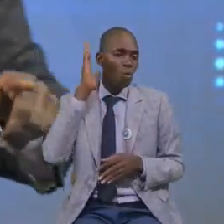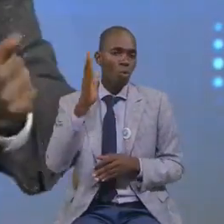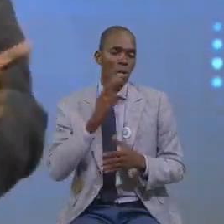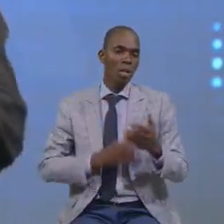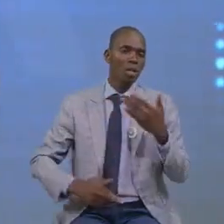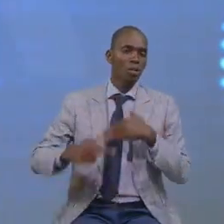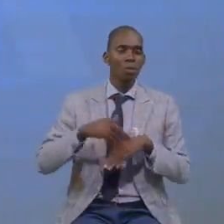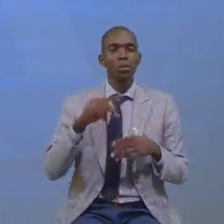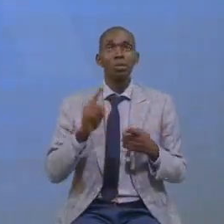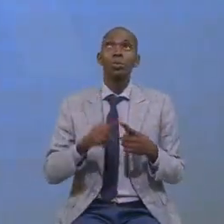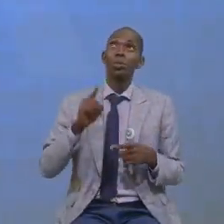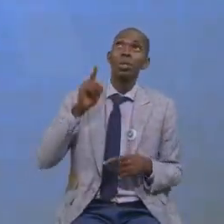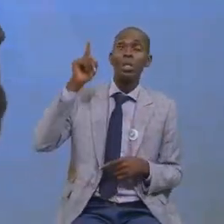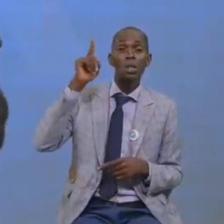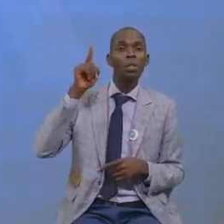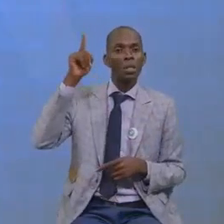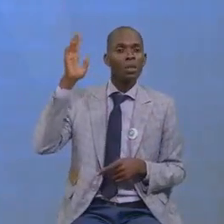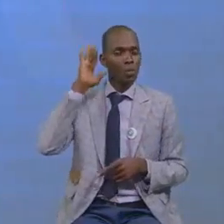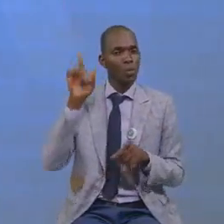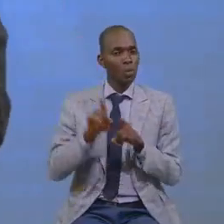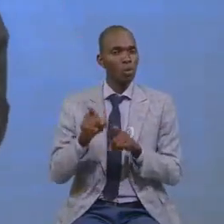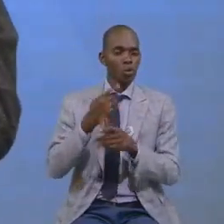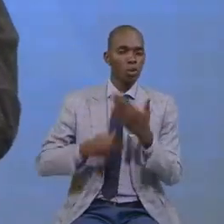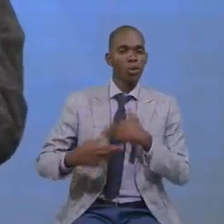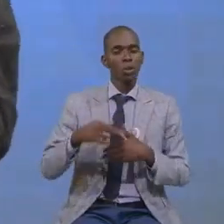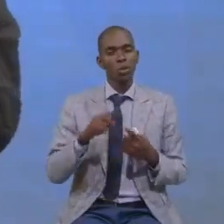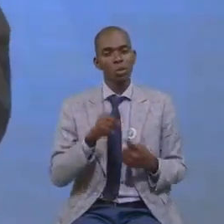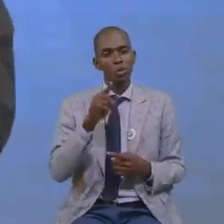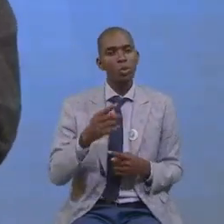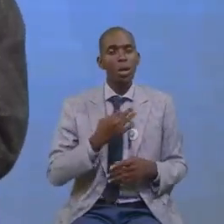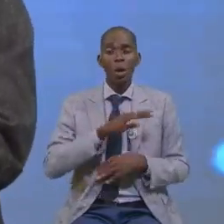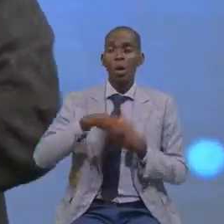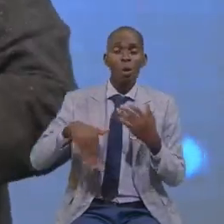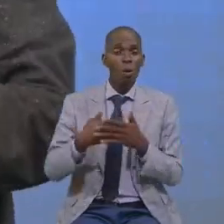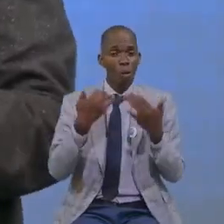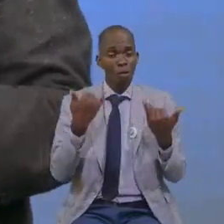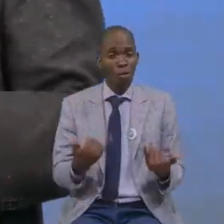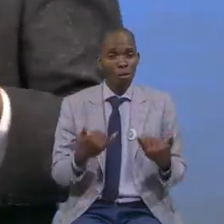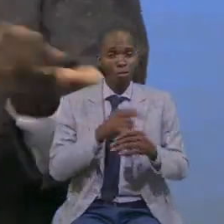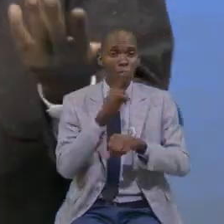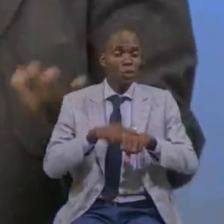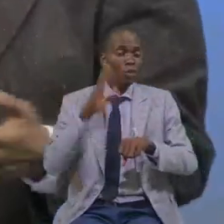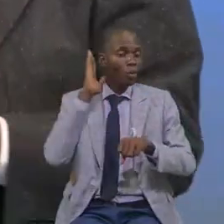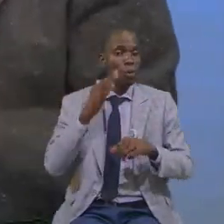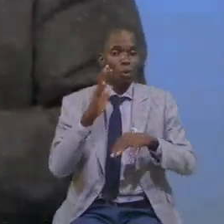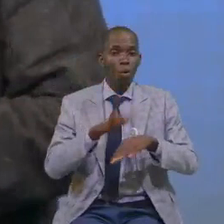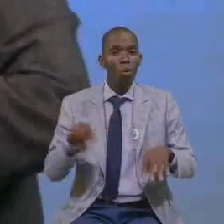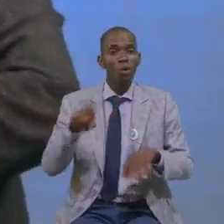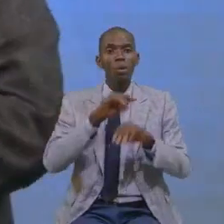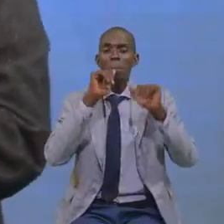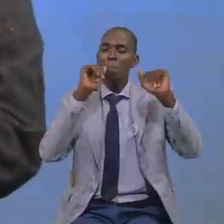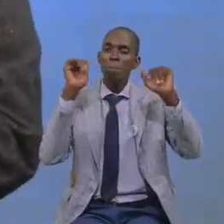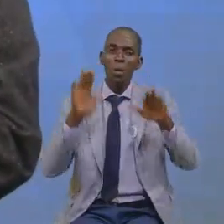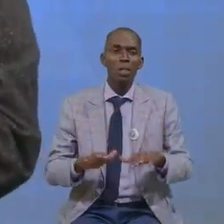unto him, he will return unto you, and all nations shall call you blessed. For ye shall be